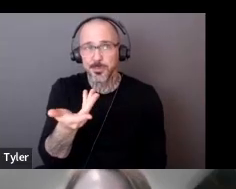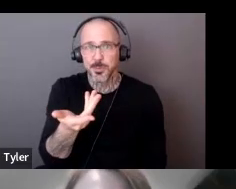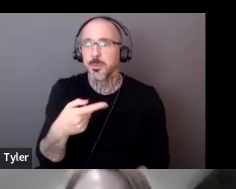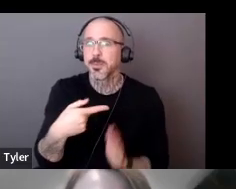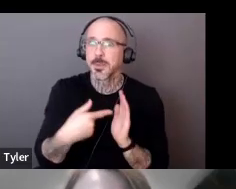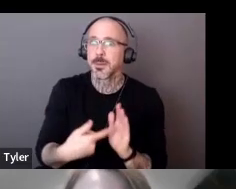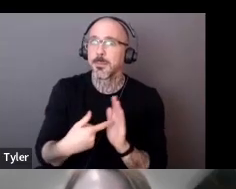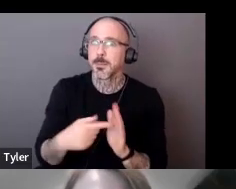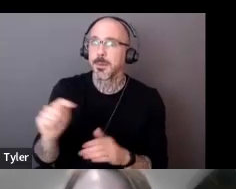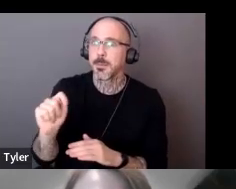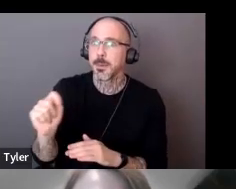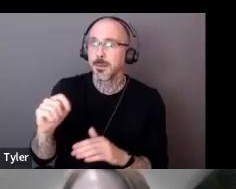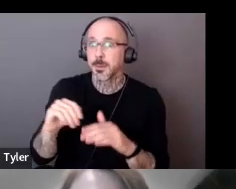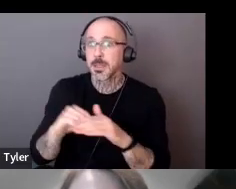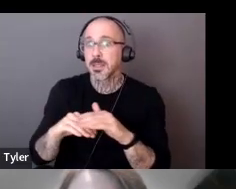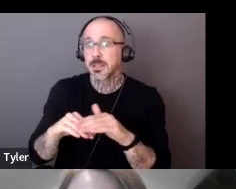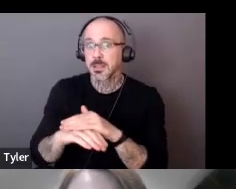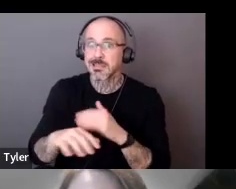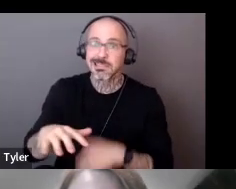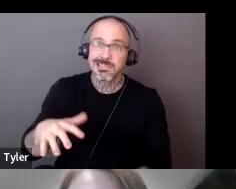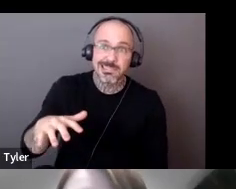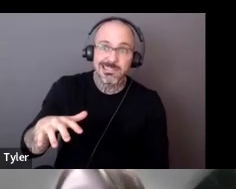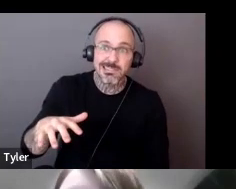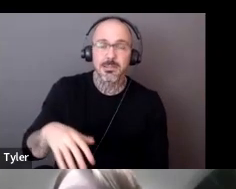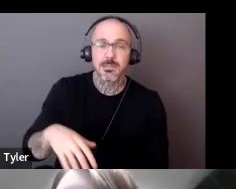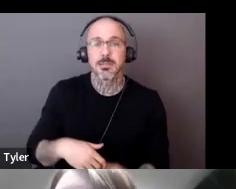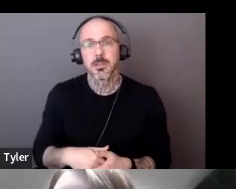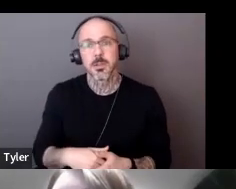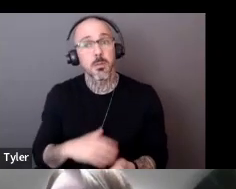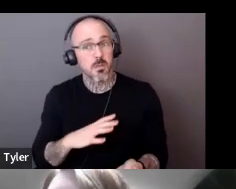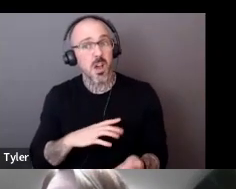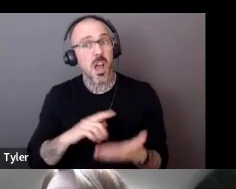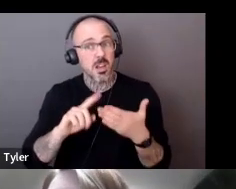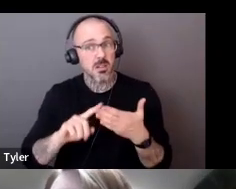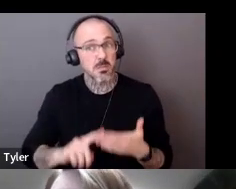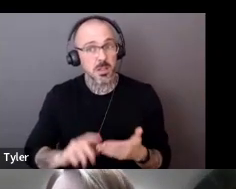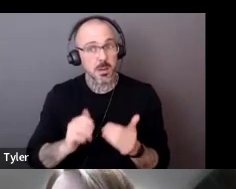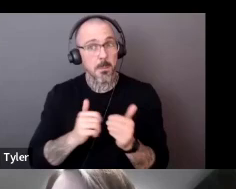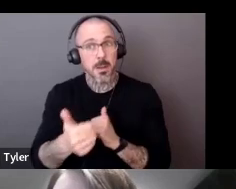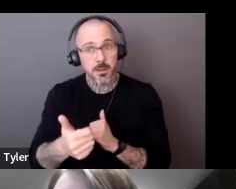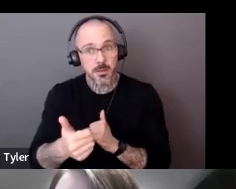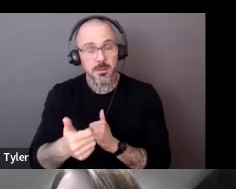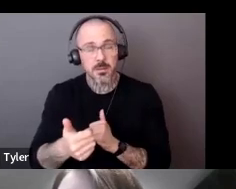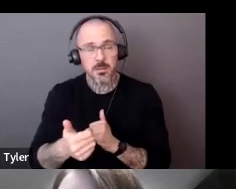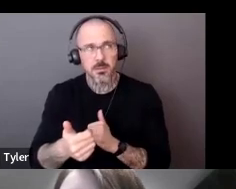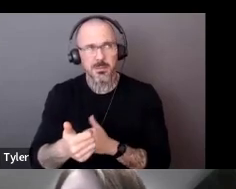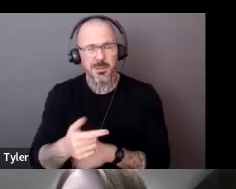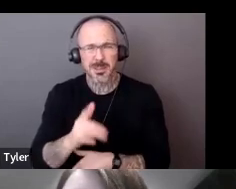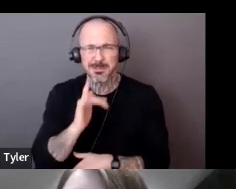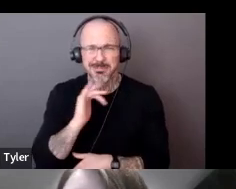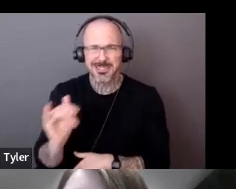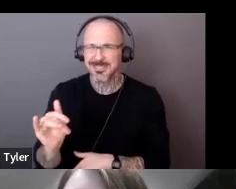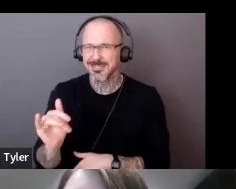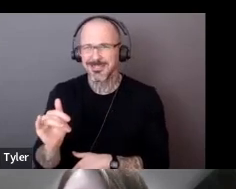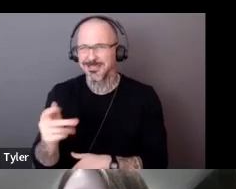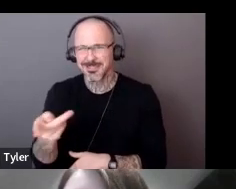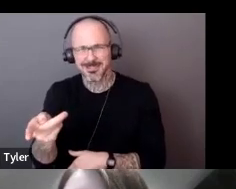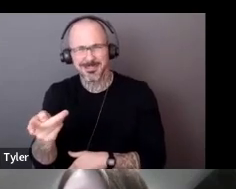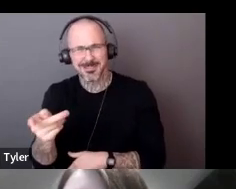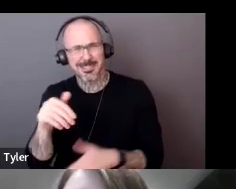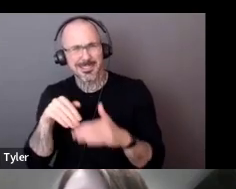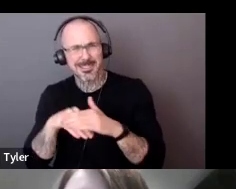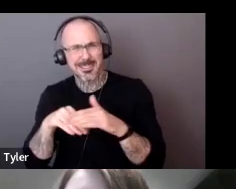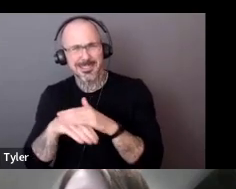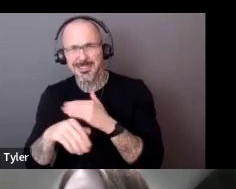case, the build passed the inspection when it shouldn't have. So, but certainly the